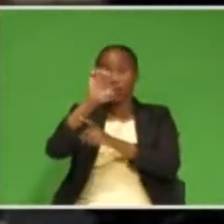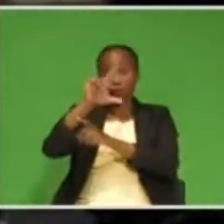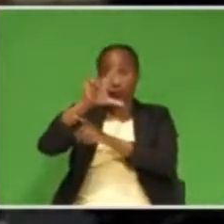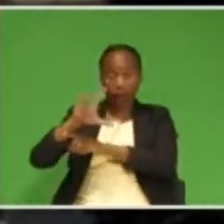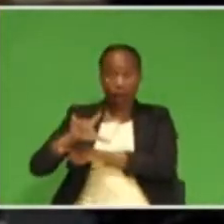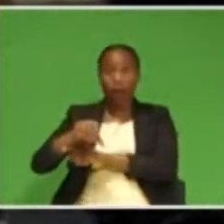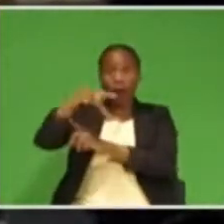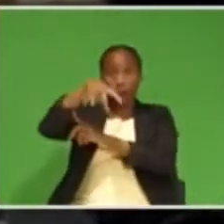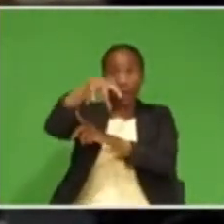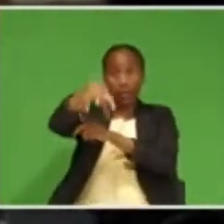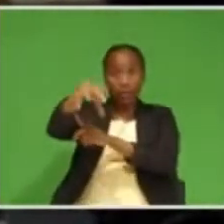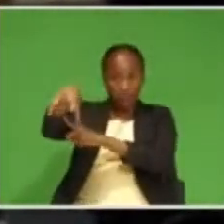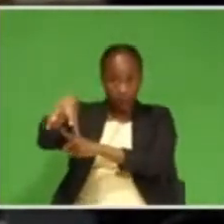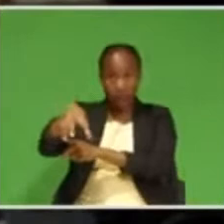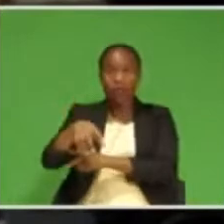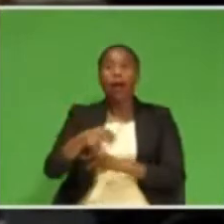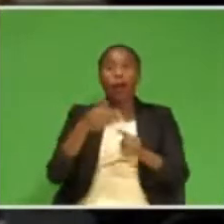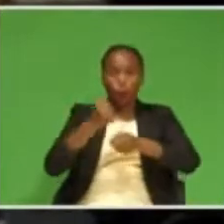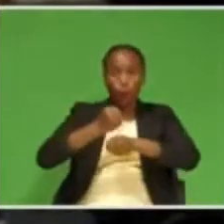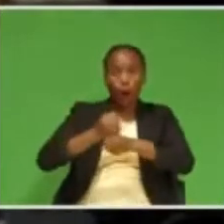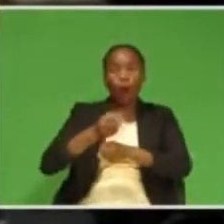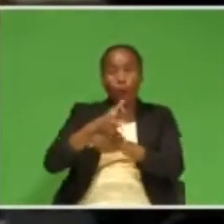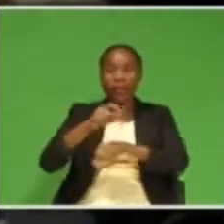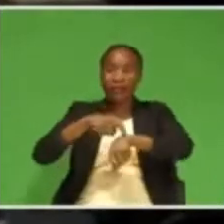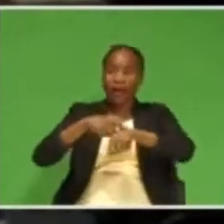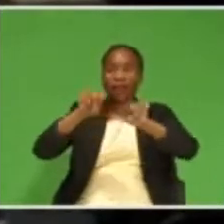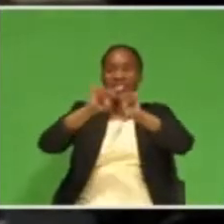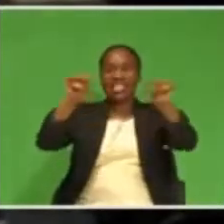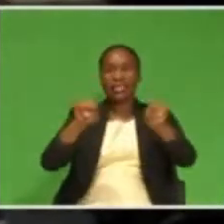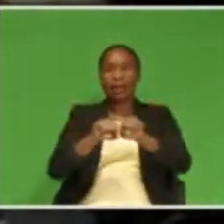the system is under strain.